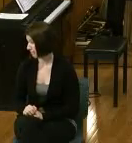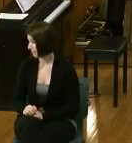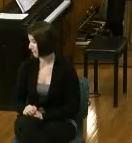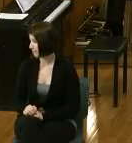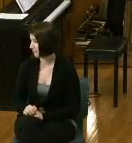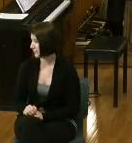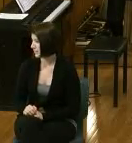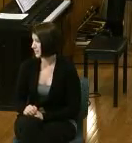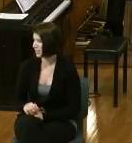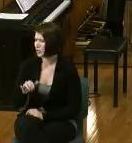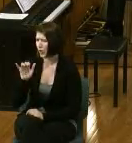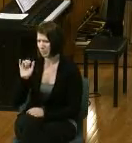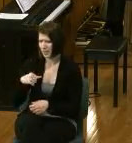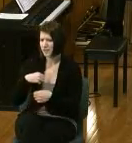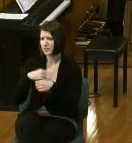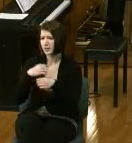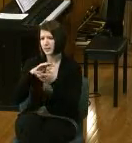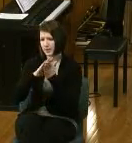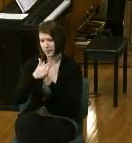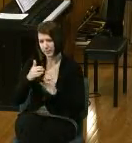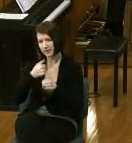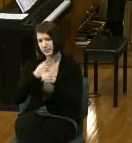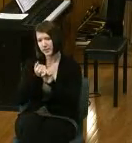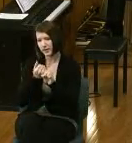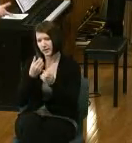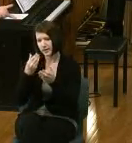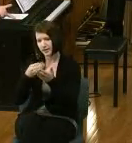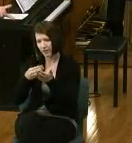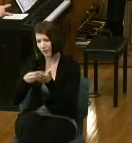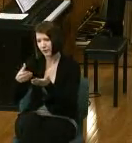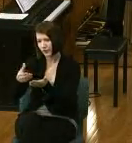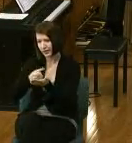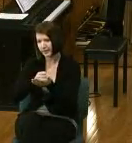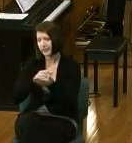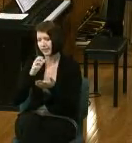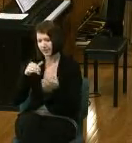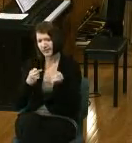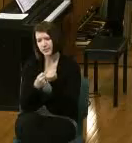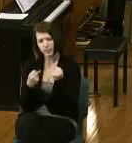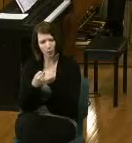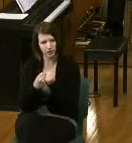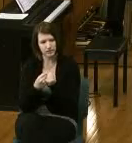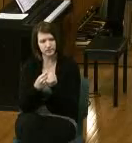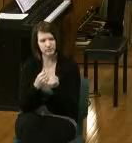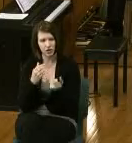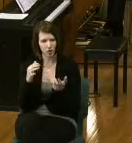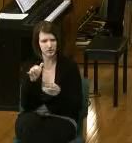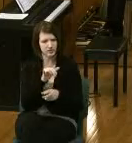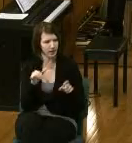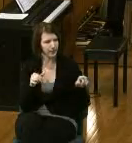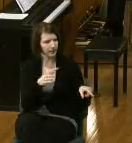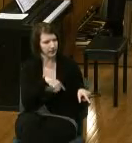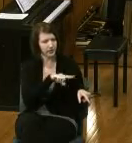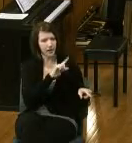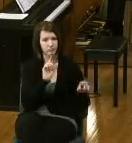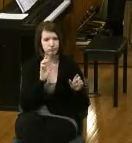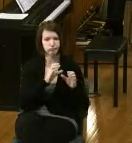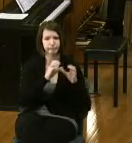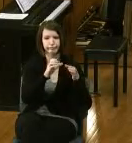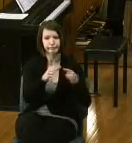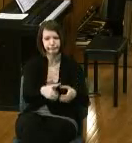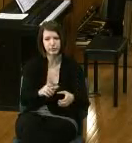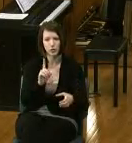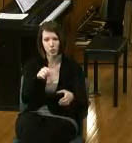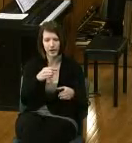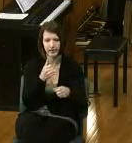So that's what the peacemaking offering does. It helps support things like these youth going down to the Southwest and helping